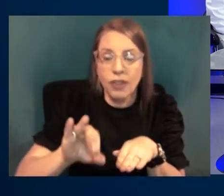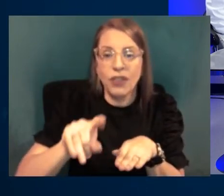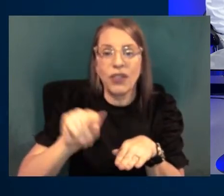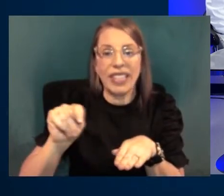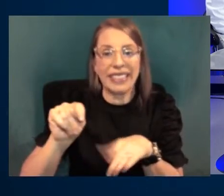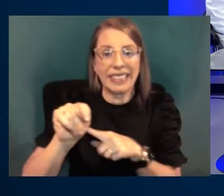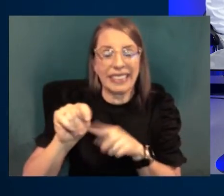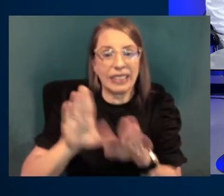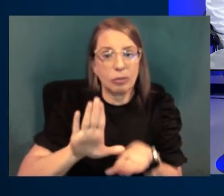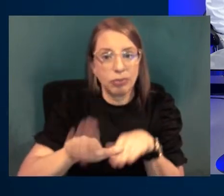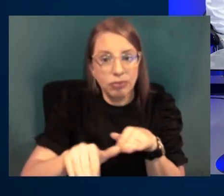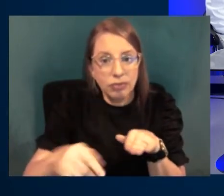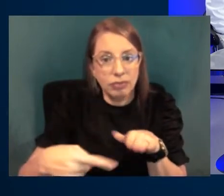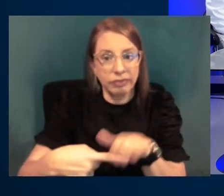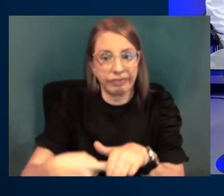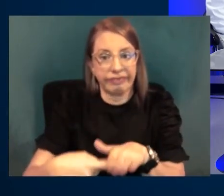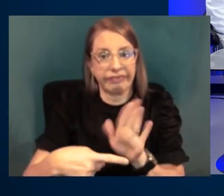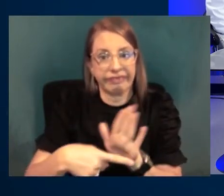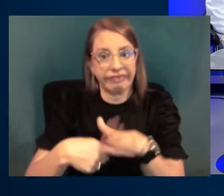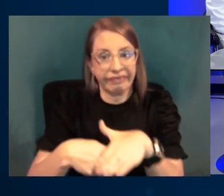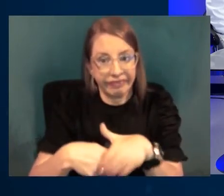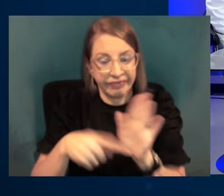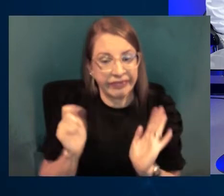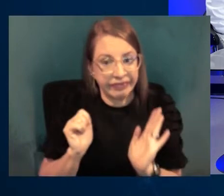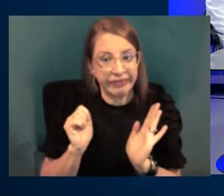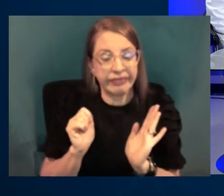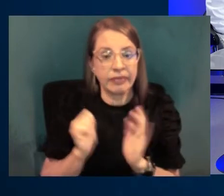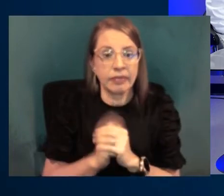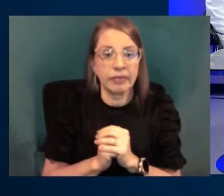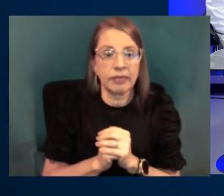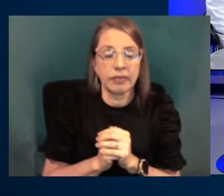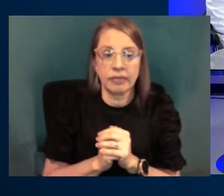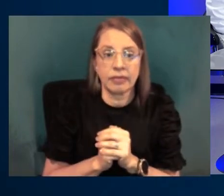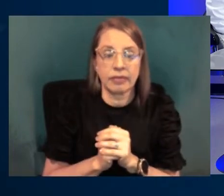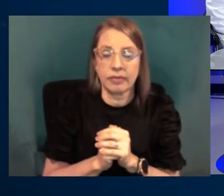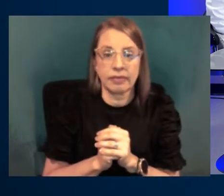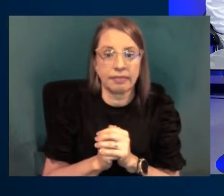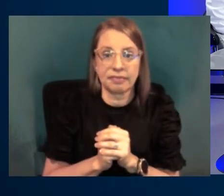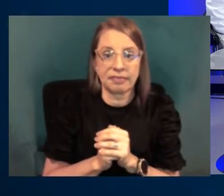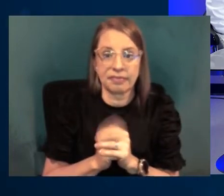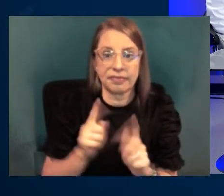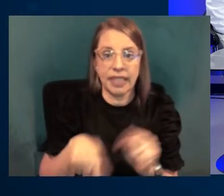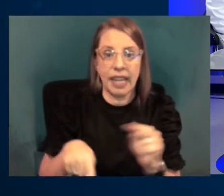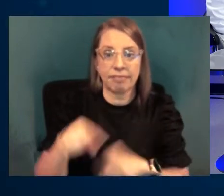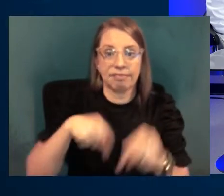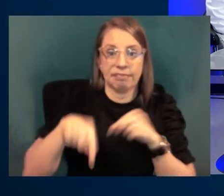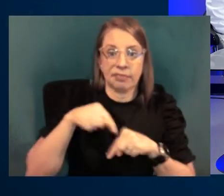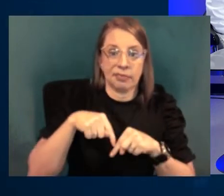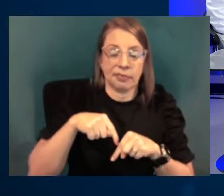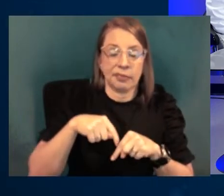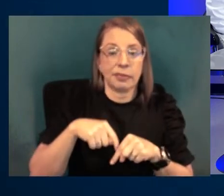from experience. You can't put this genie back in the bottle. Box. Yep. All right, Chief, what else you got?